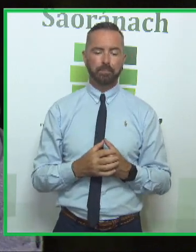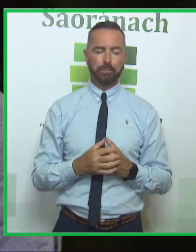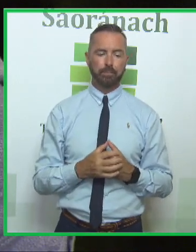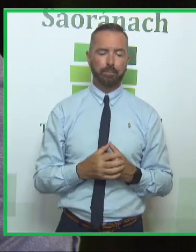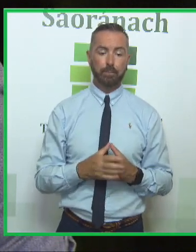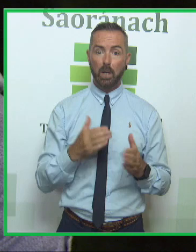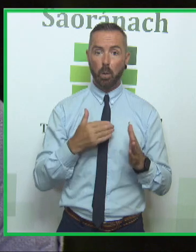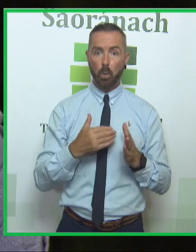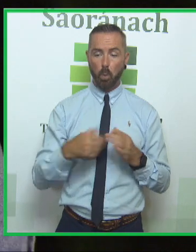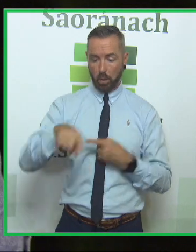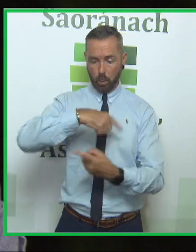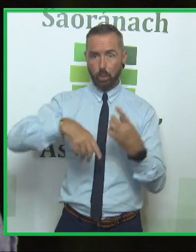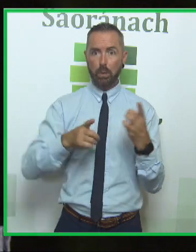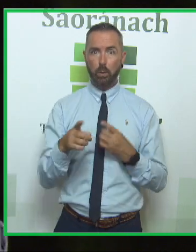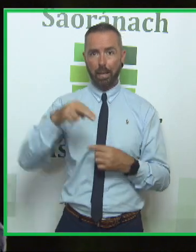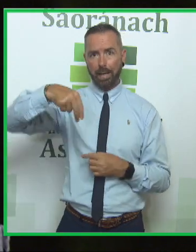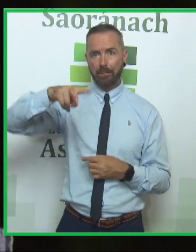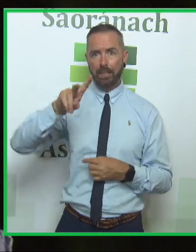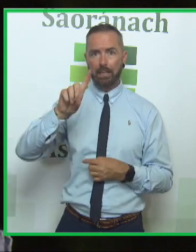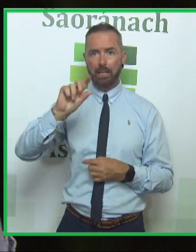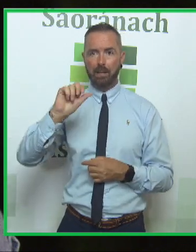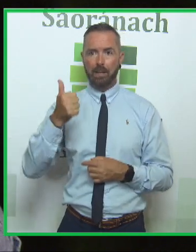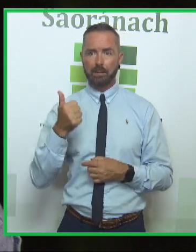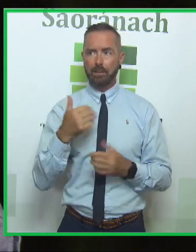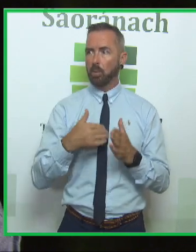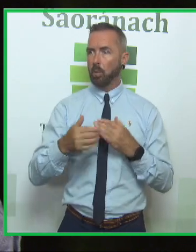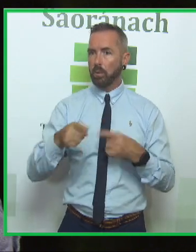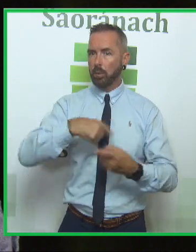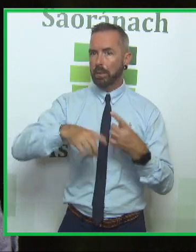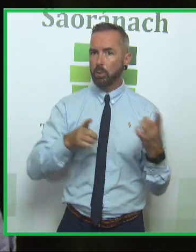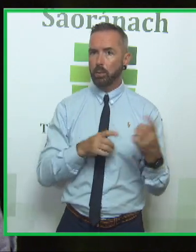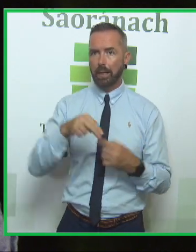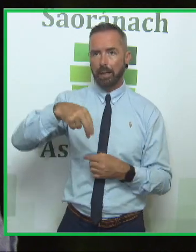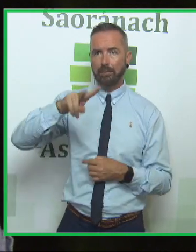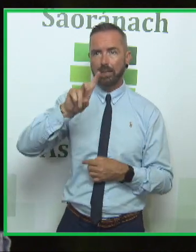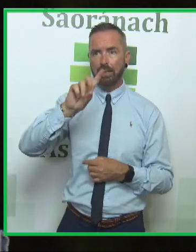what do we bring as NVDAS to this morning's conversation?